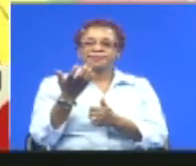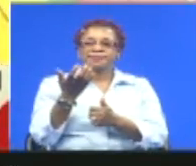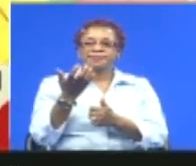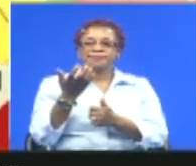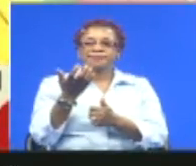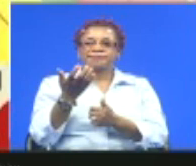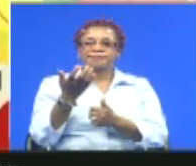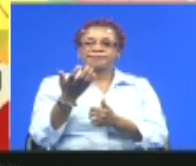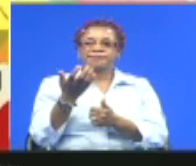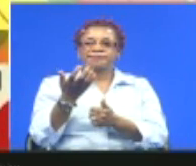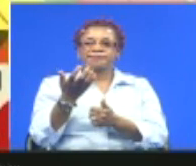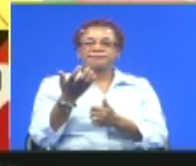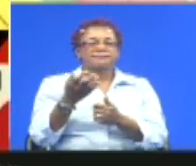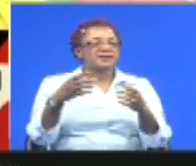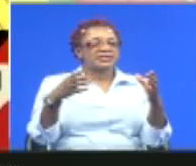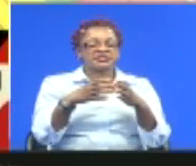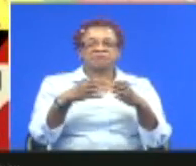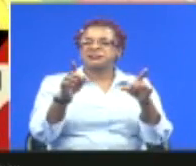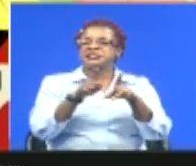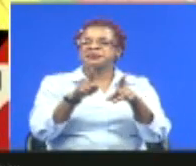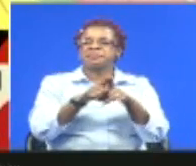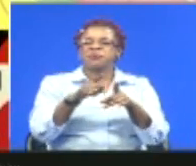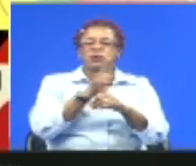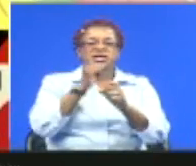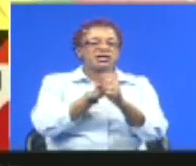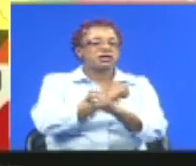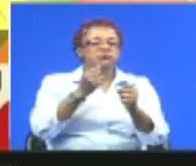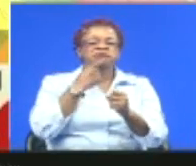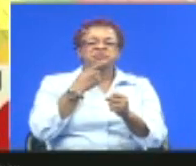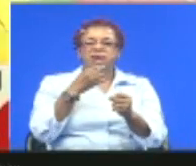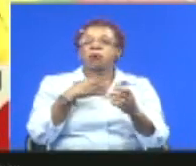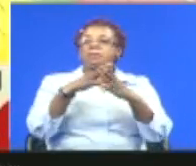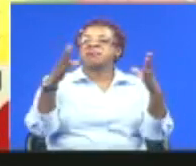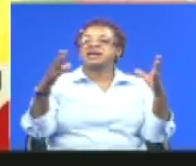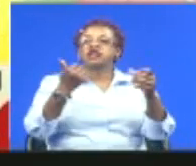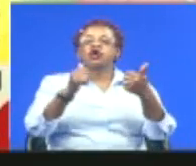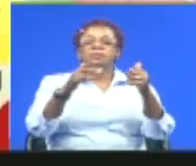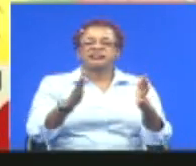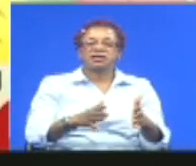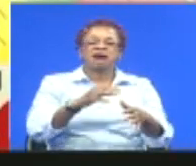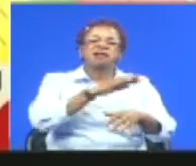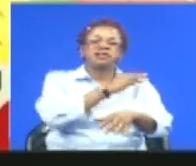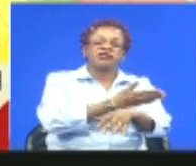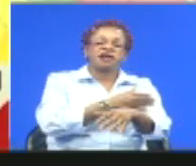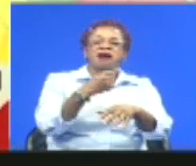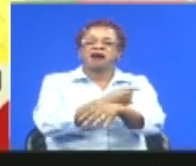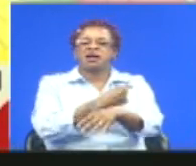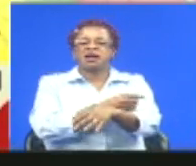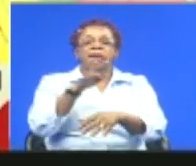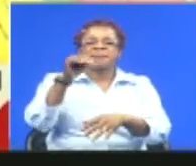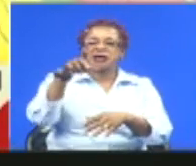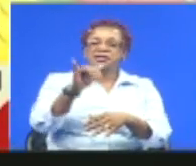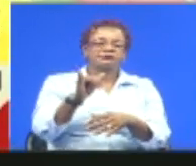Every team is the same. We can't say that our biggest competitors are Nigeria, Ghana, Mali. Every team is